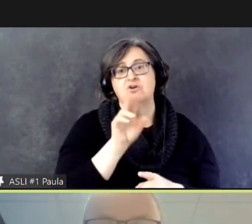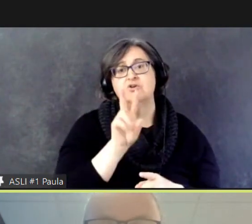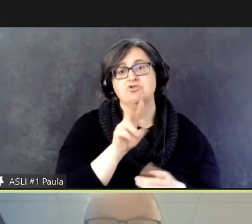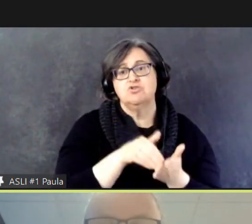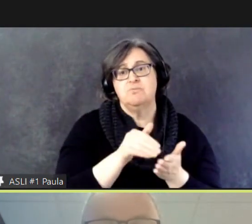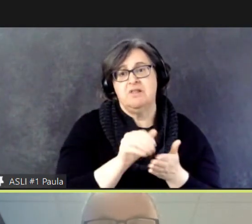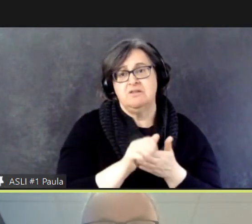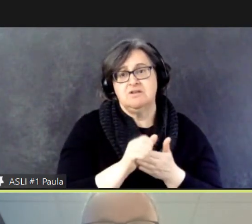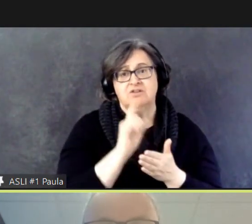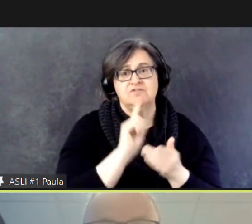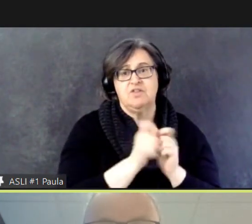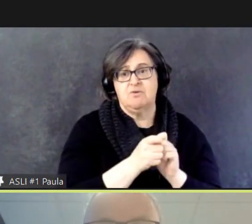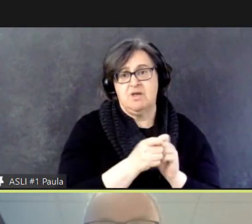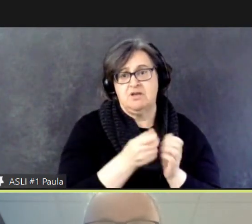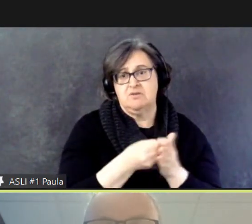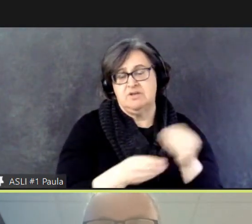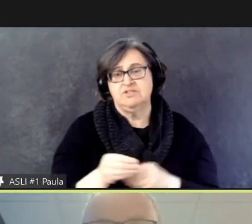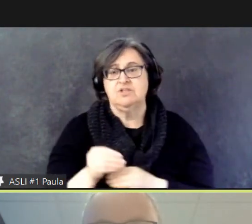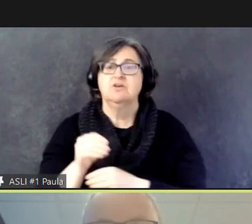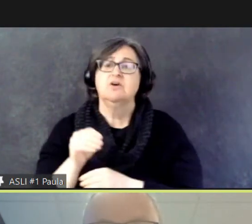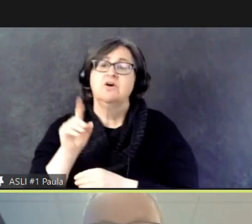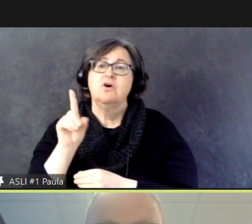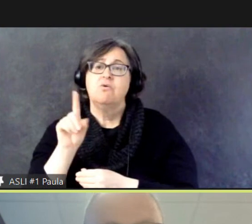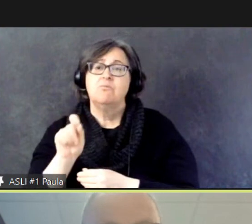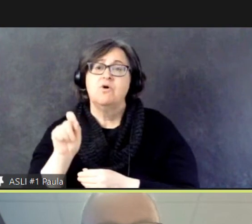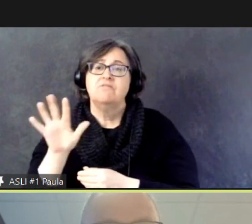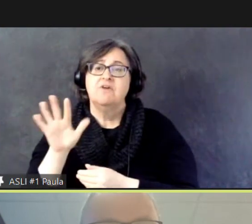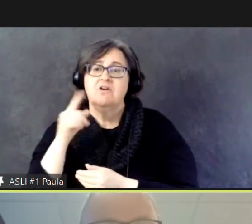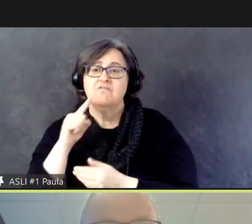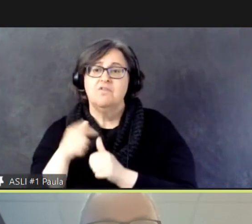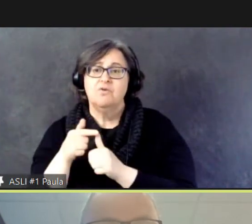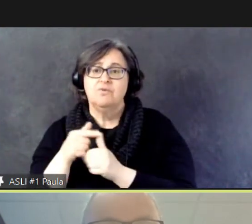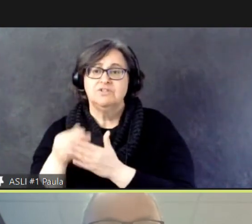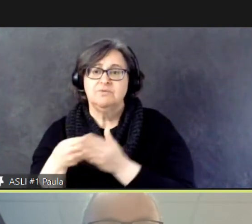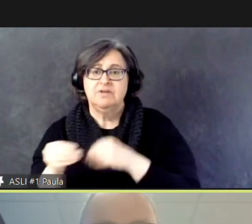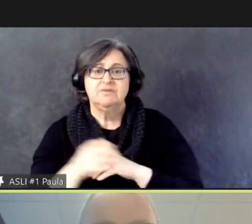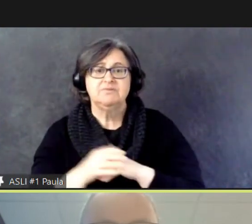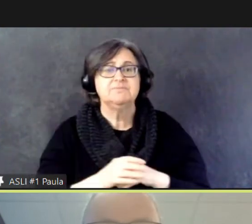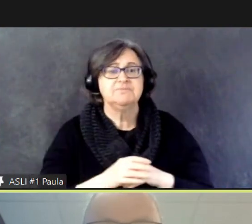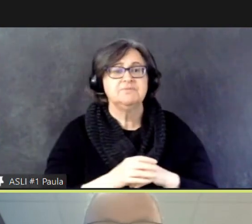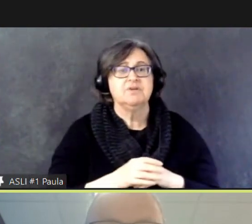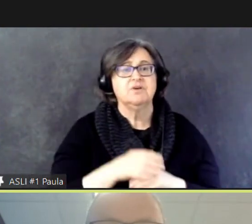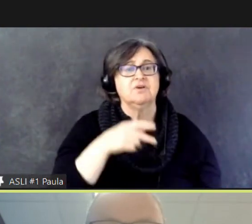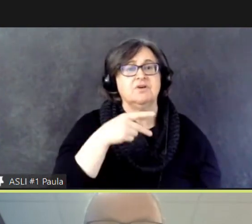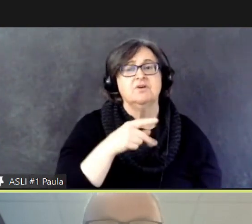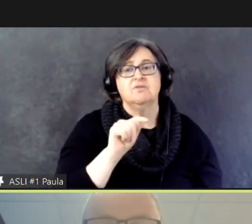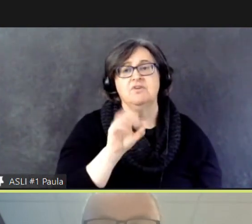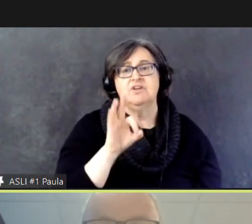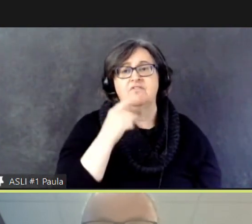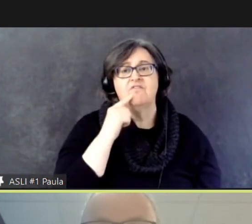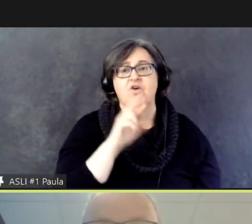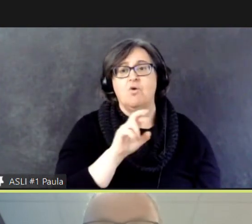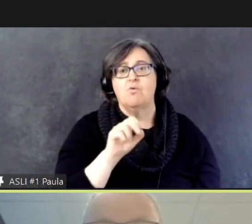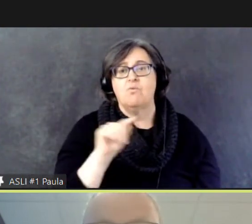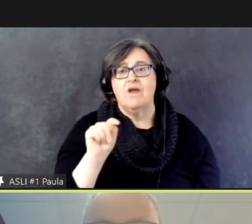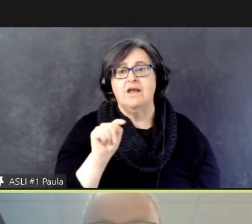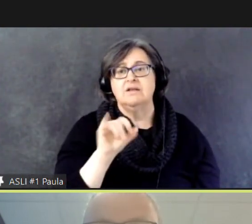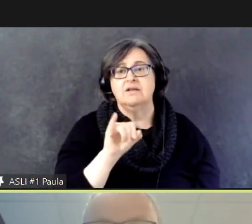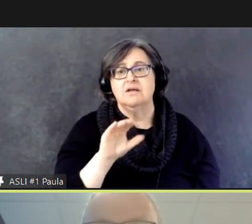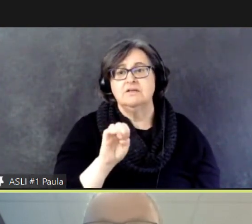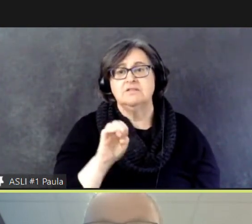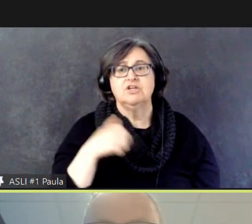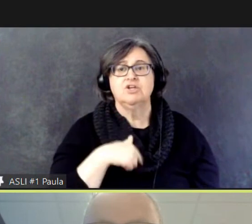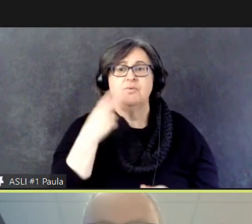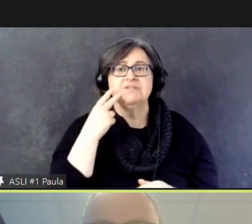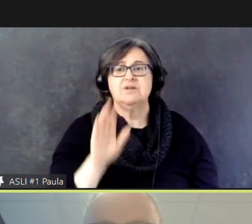the amended budget and about $1.5 million on the original budget. Rounding it out is PTF on rent and ICE, where we're seeing